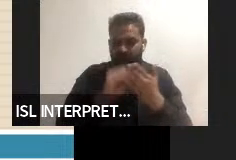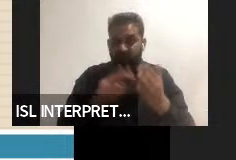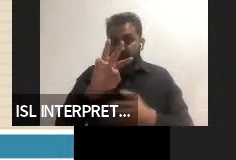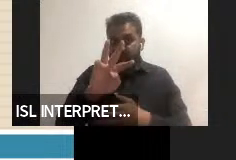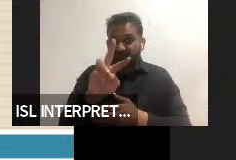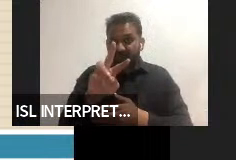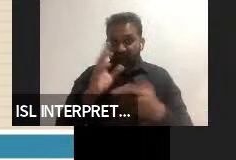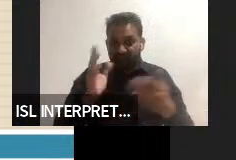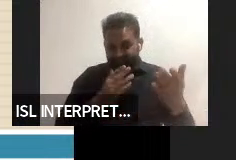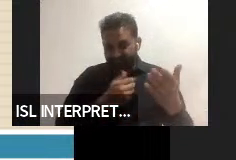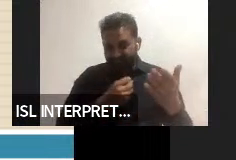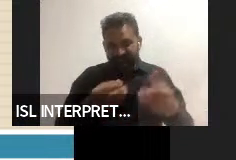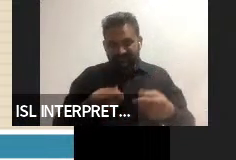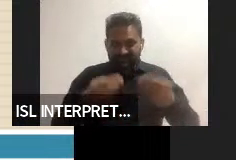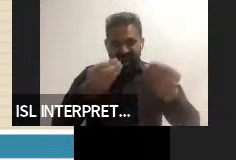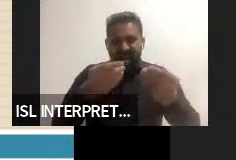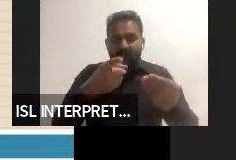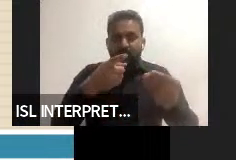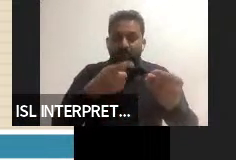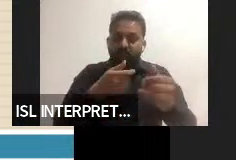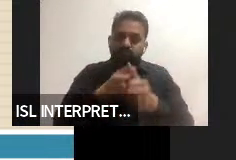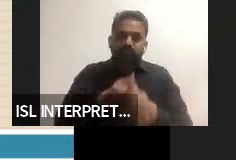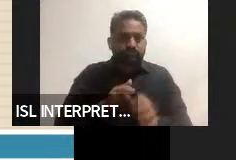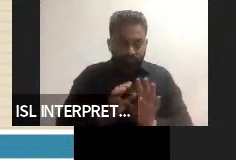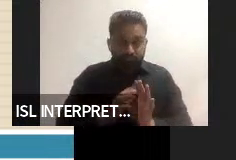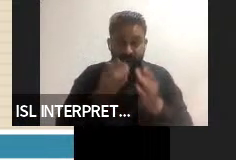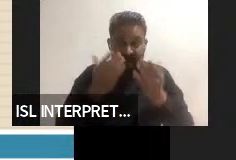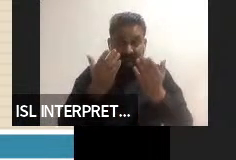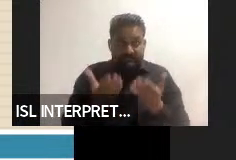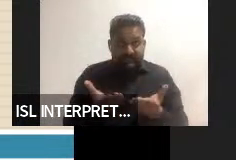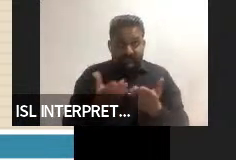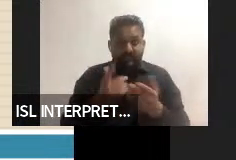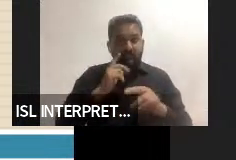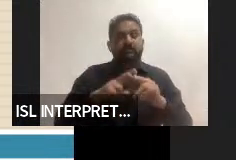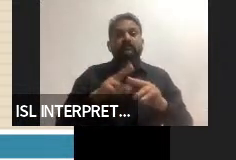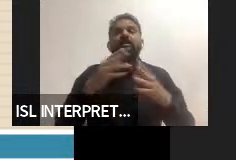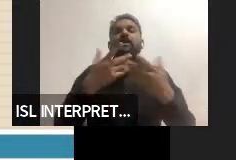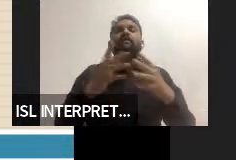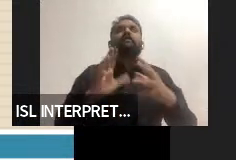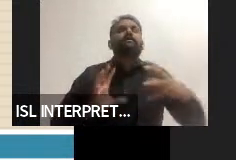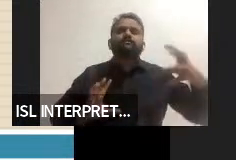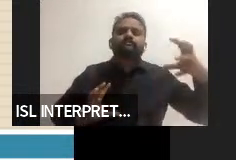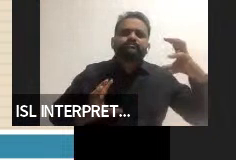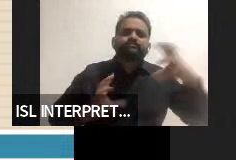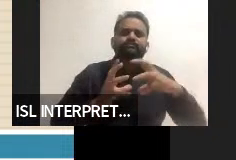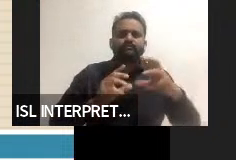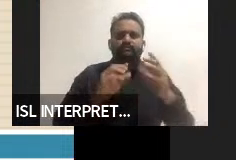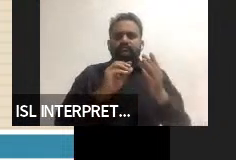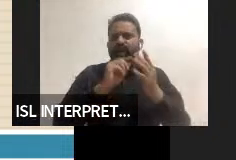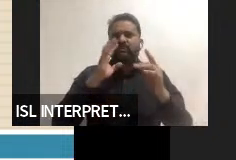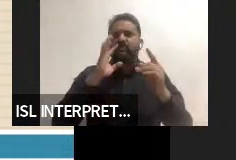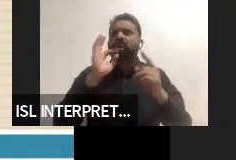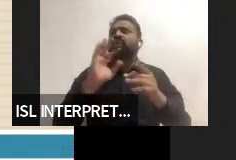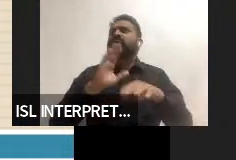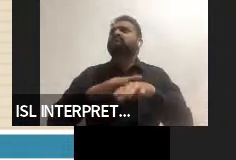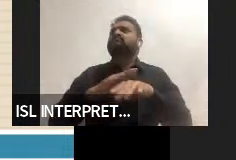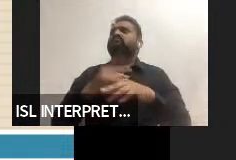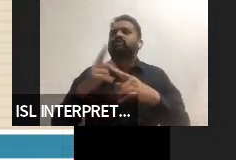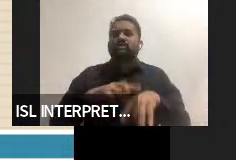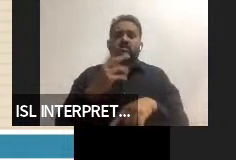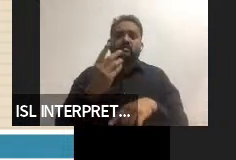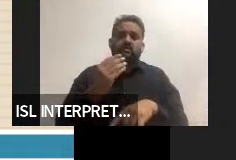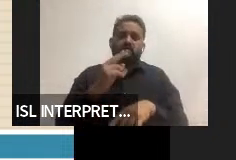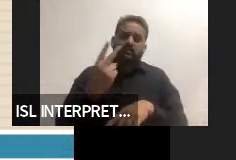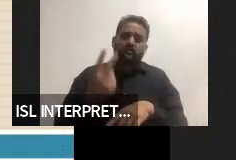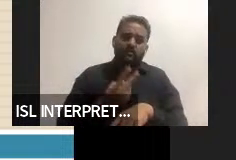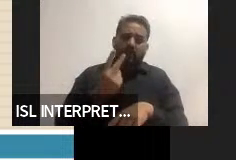given. But from now, if you write summary of facts, it will be counted towards your memoranda.